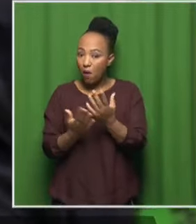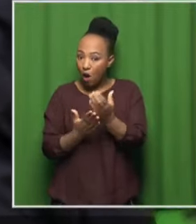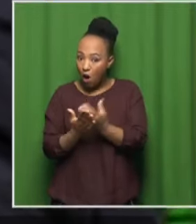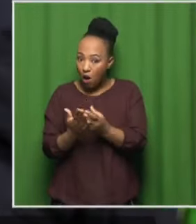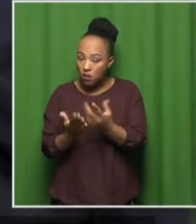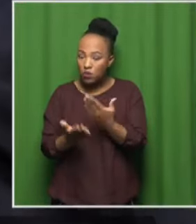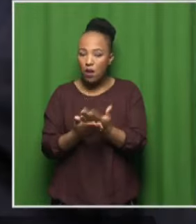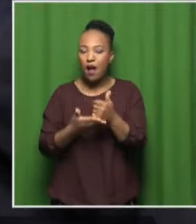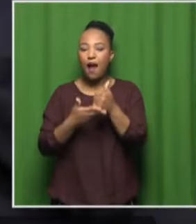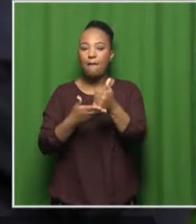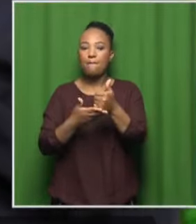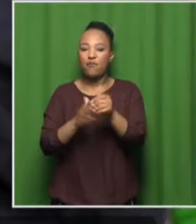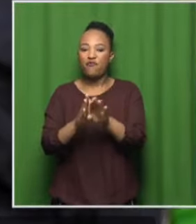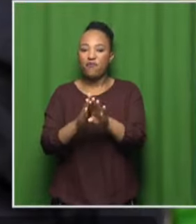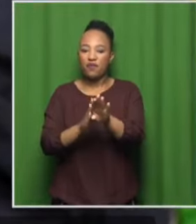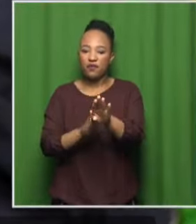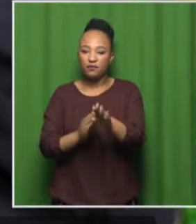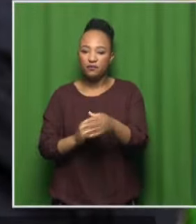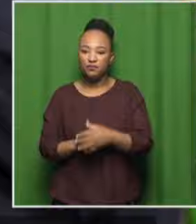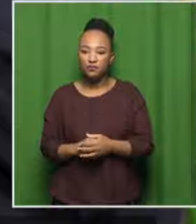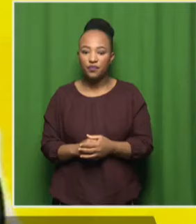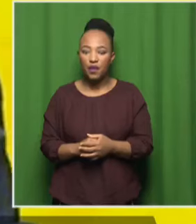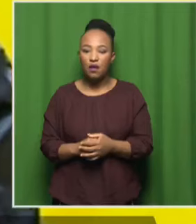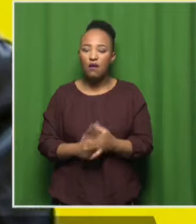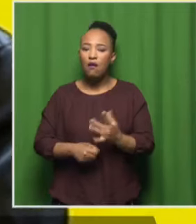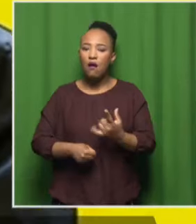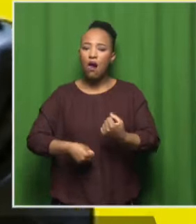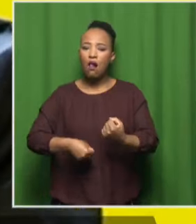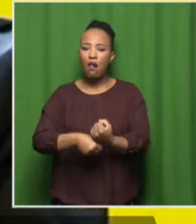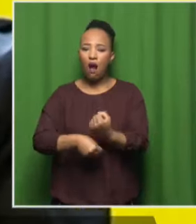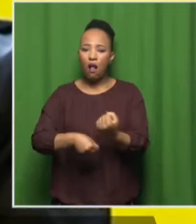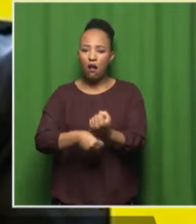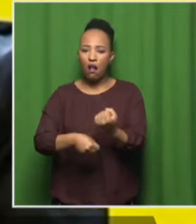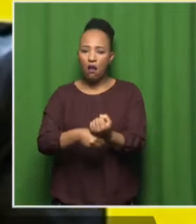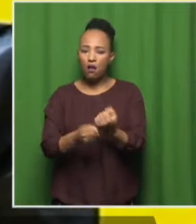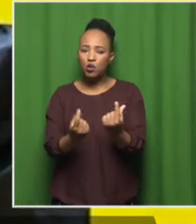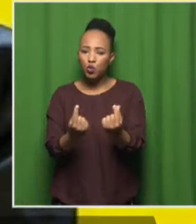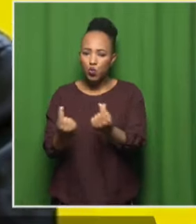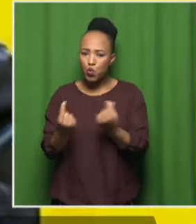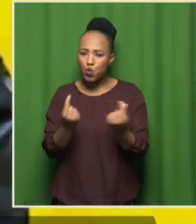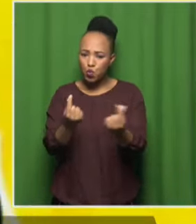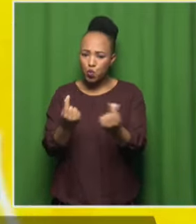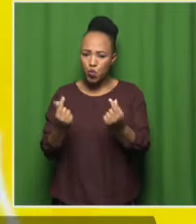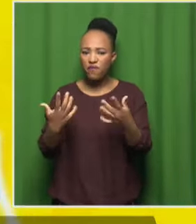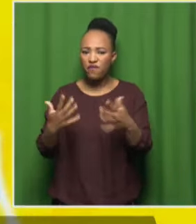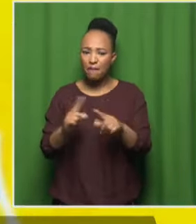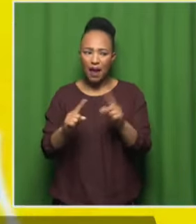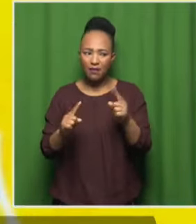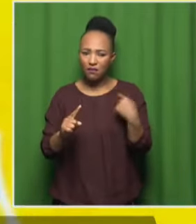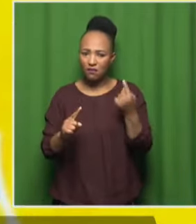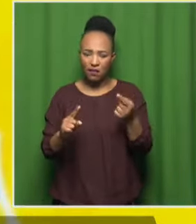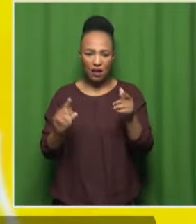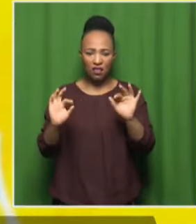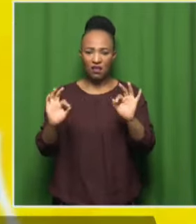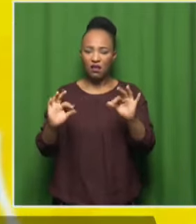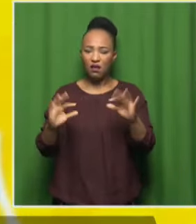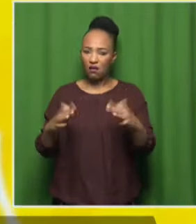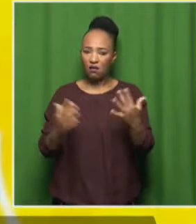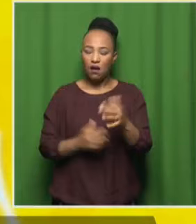around. Work was done, but it was not thorough. And this is the time when the ANC really gets to